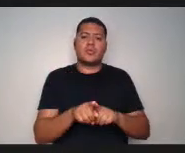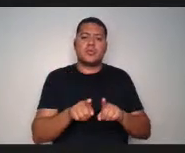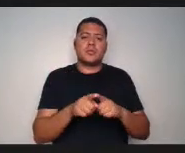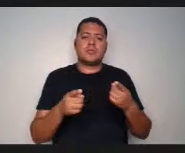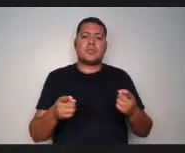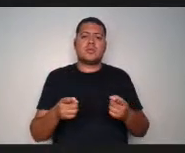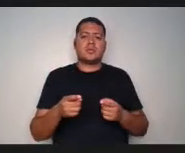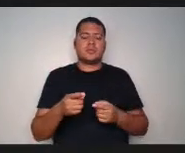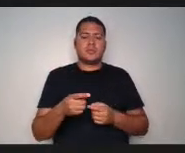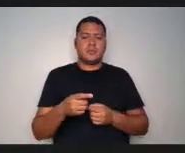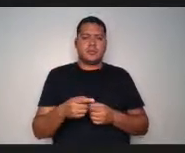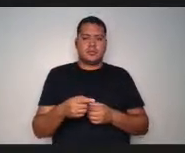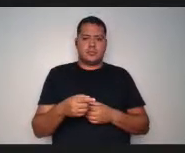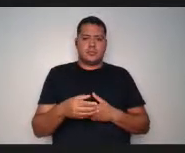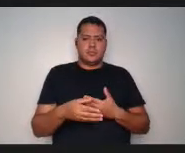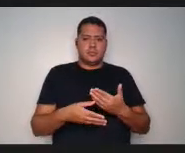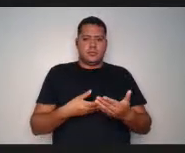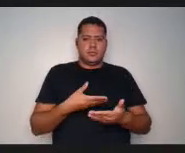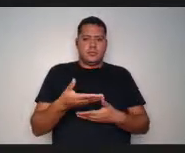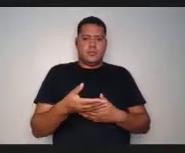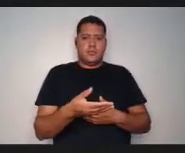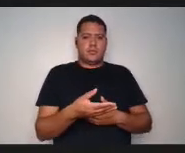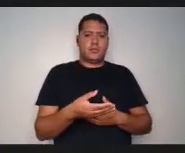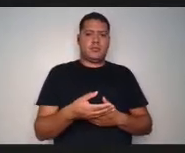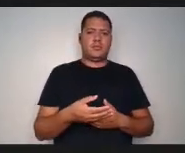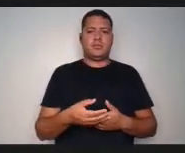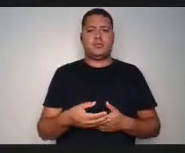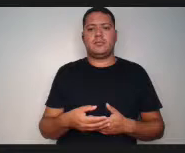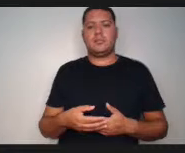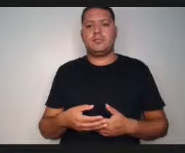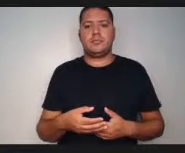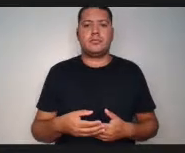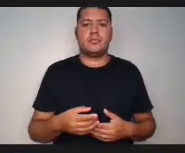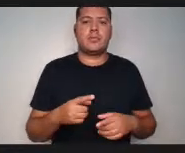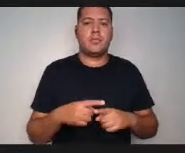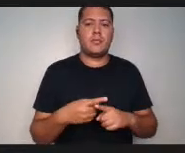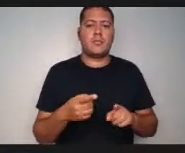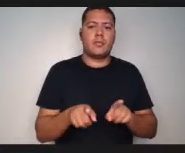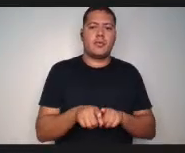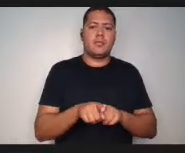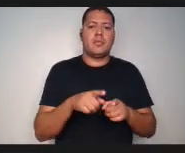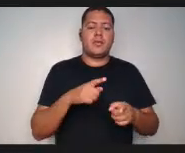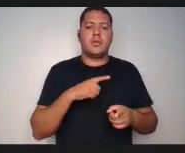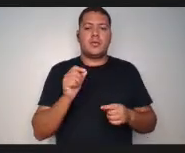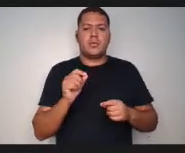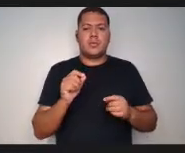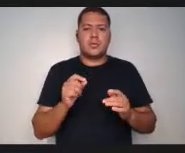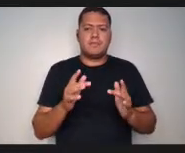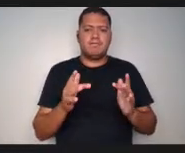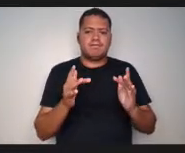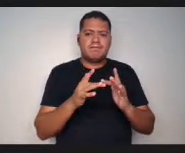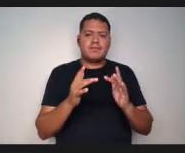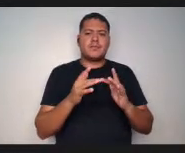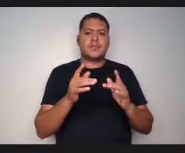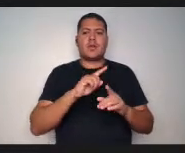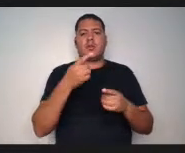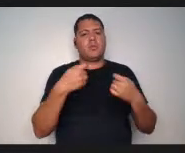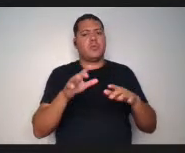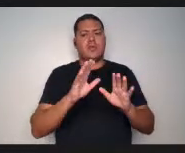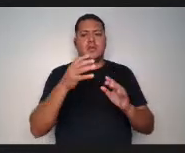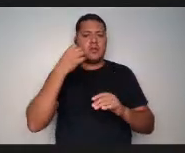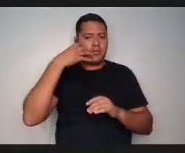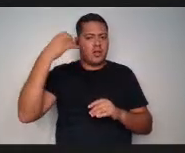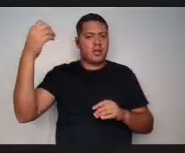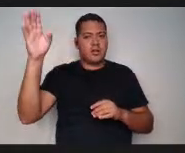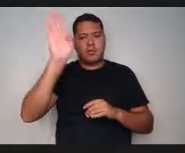However, it has been a source of connection, and not having to travel to Brazil, but being able to present in this forum